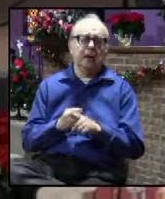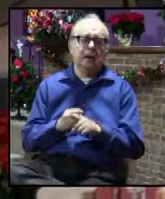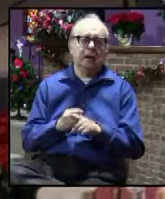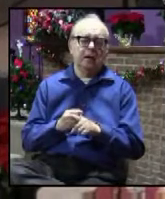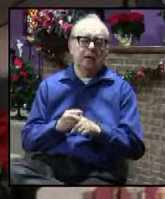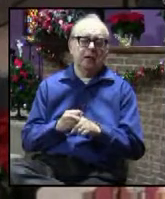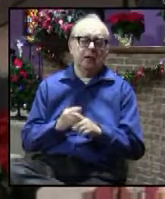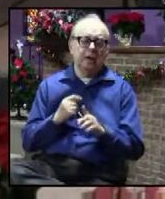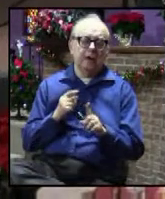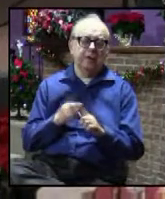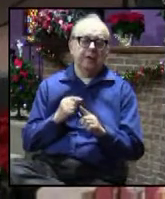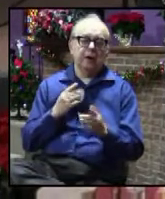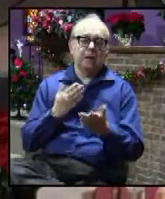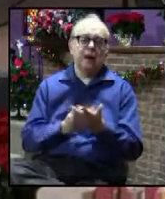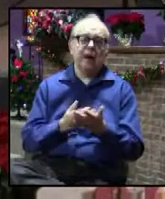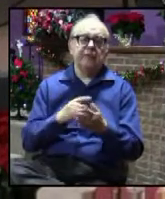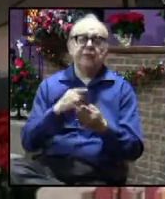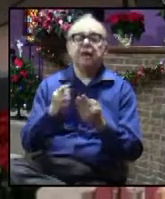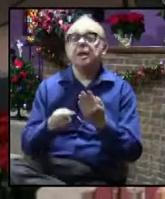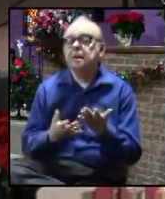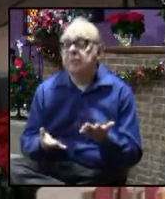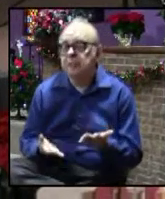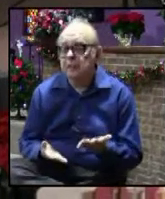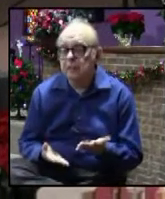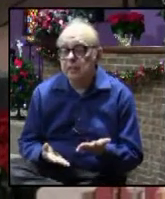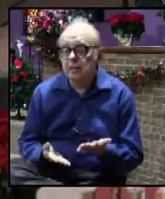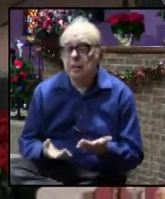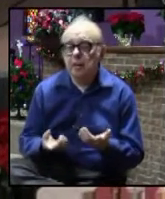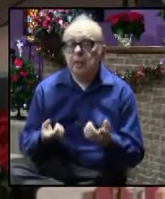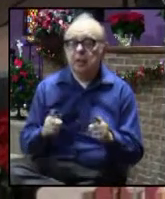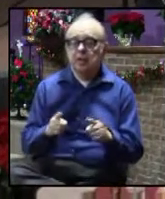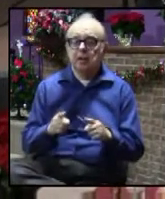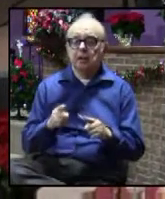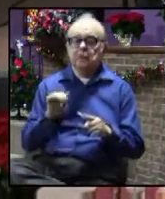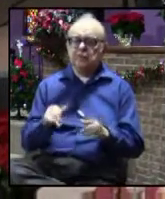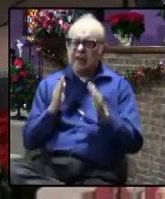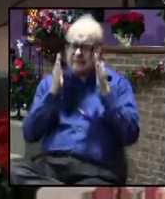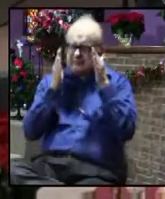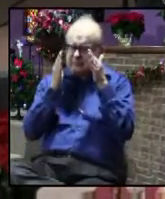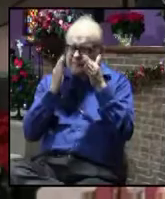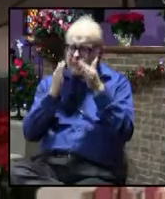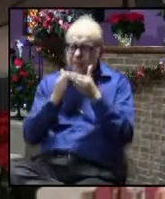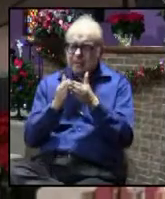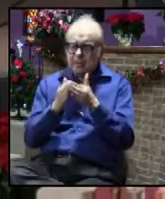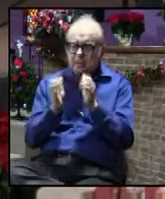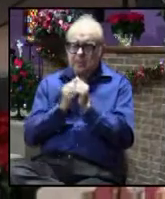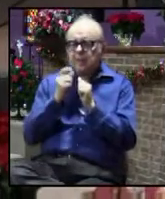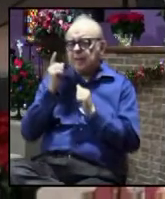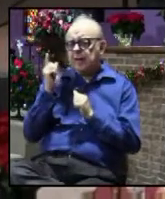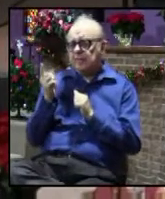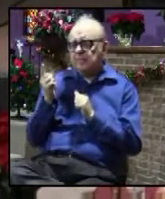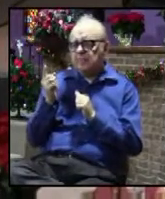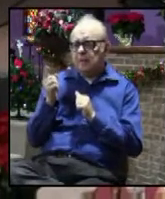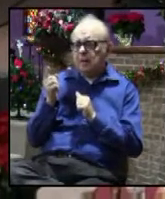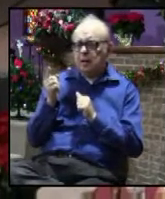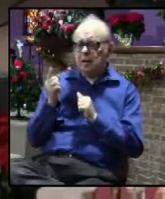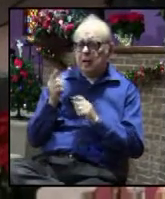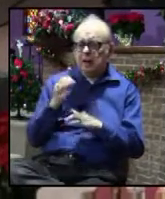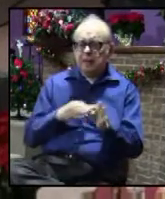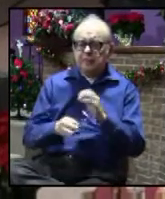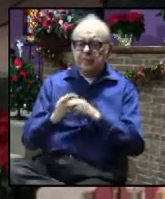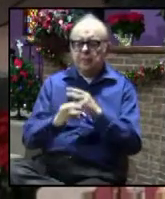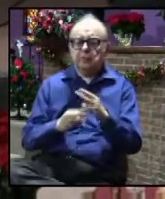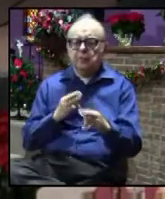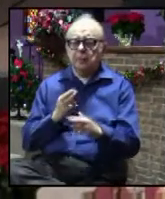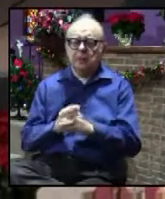the end. Amen. And when we stay focused with Him instead of the